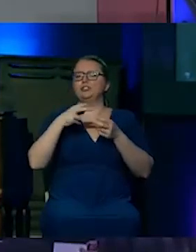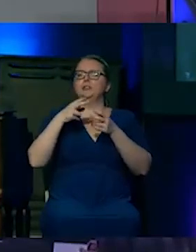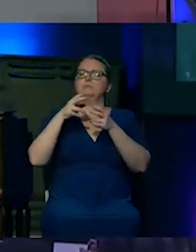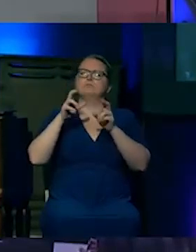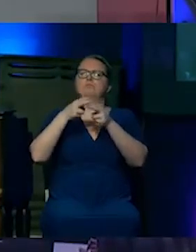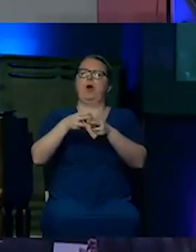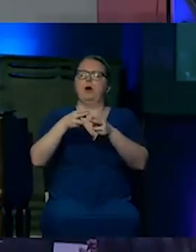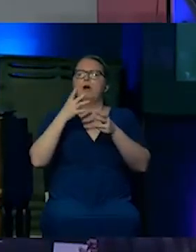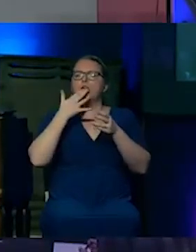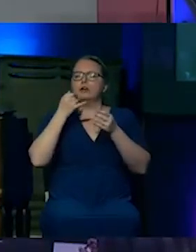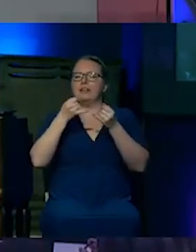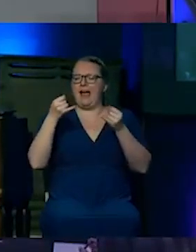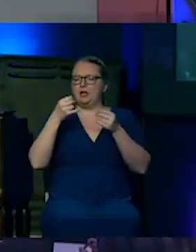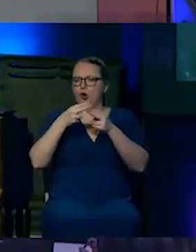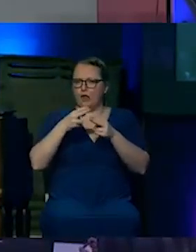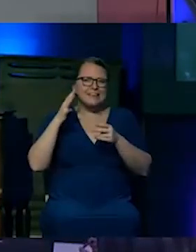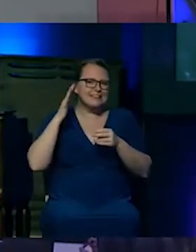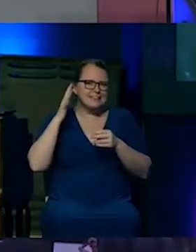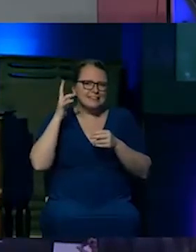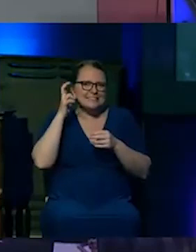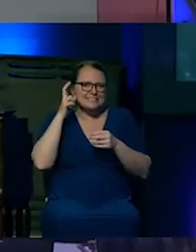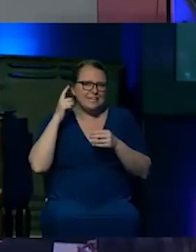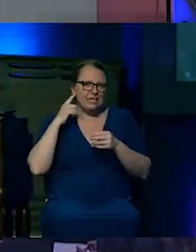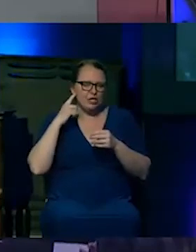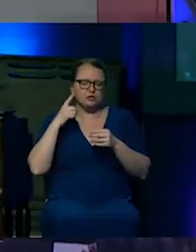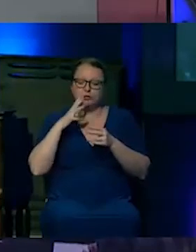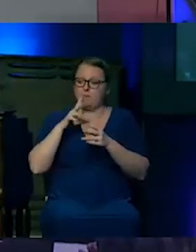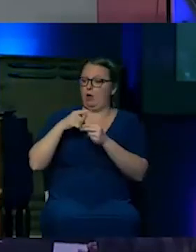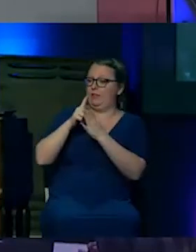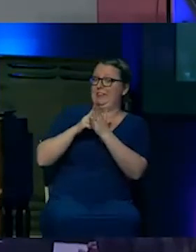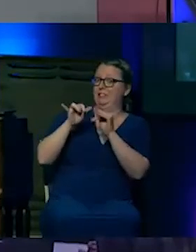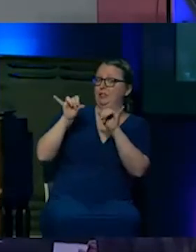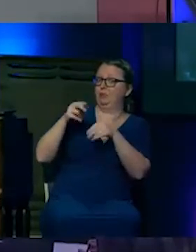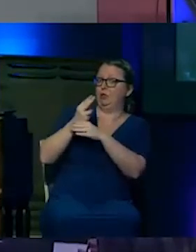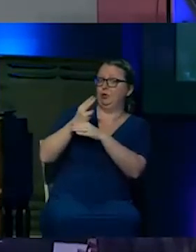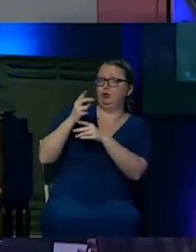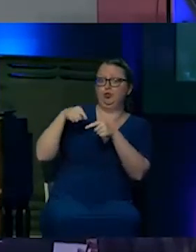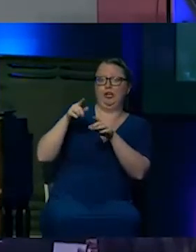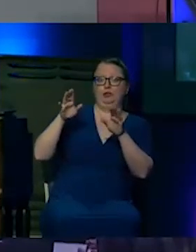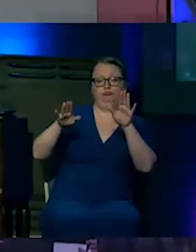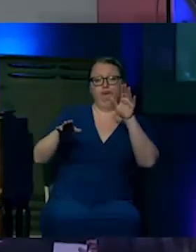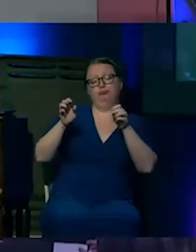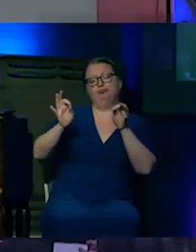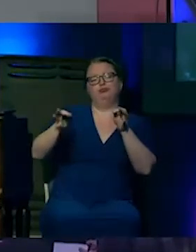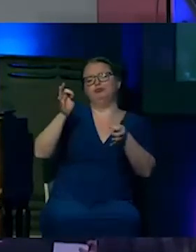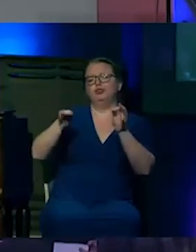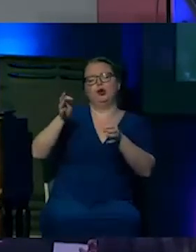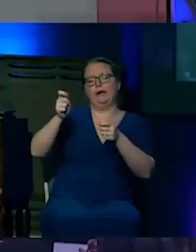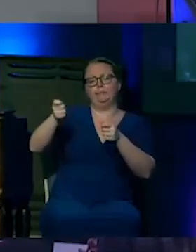and this concept called the listening ear. And she talked about how in the legal system that we use, like in a jury, that it's like, what